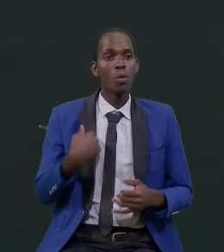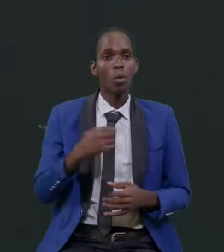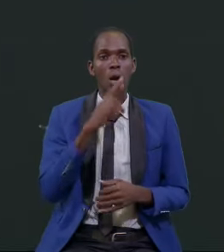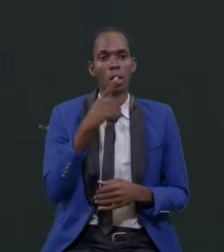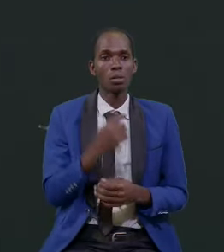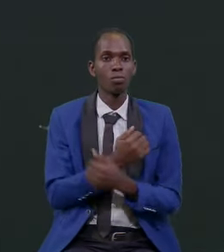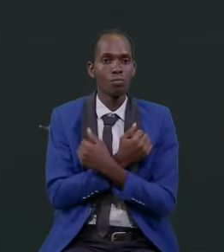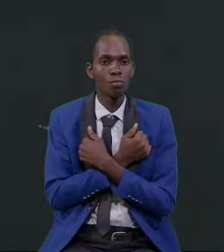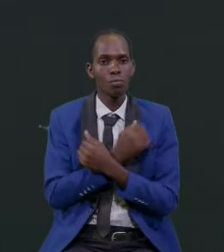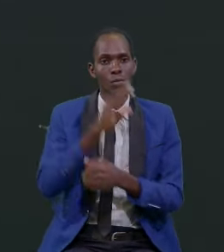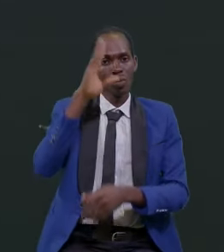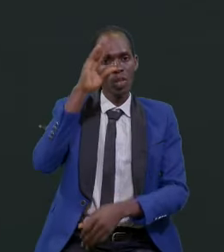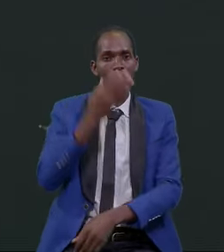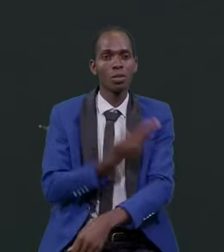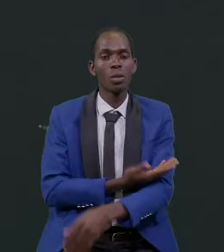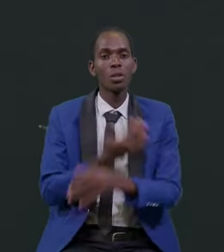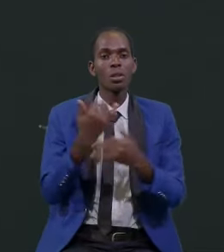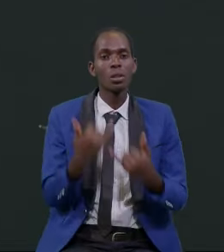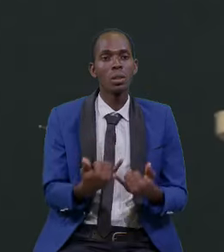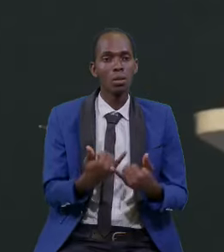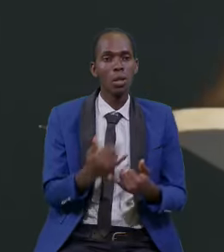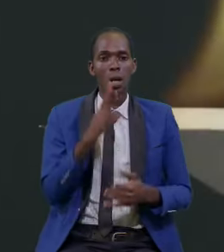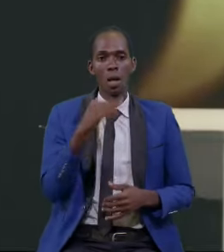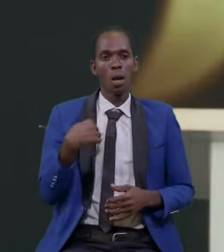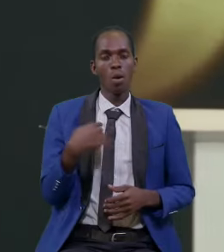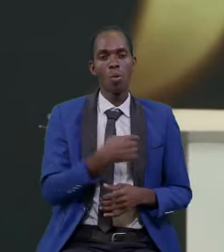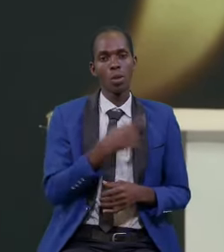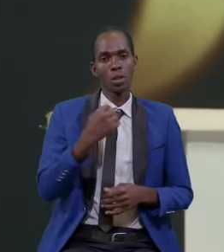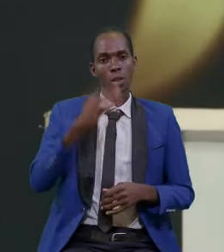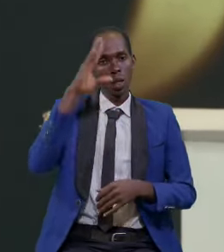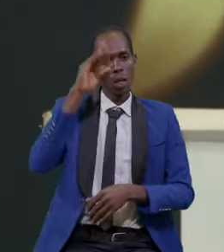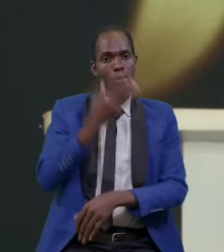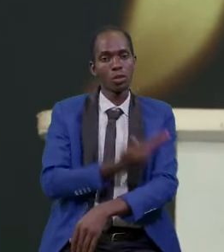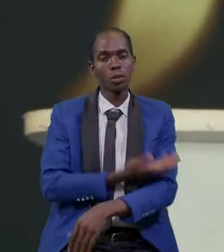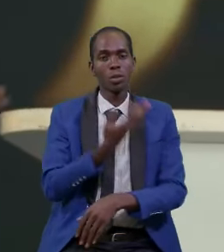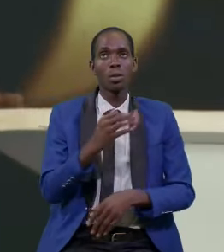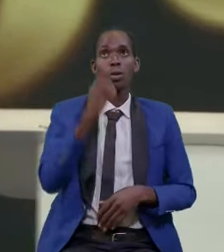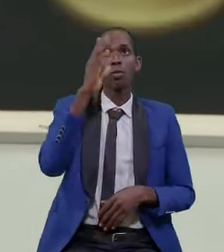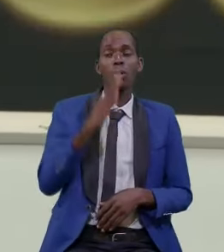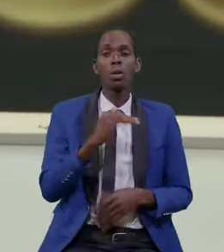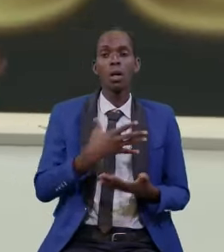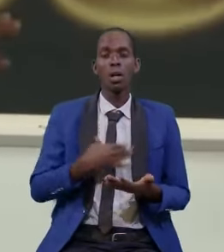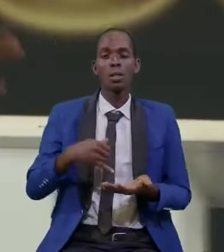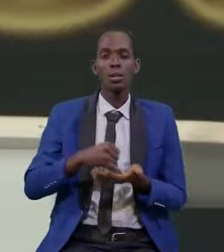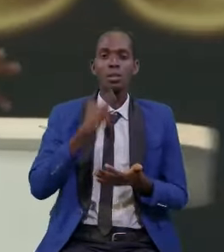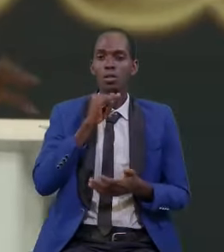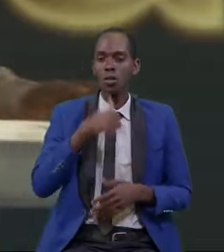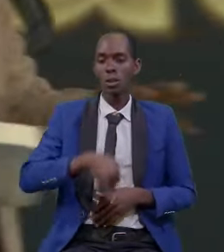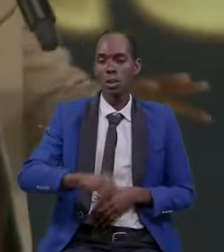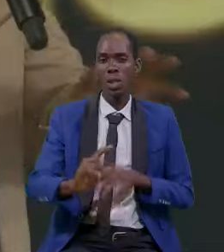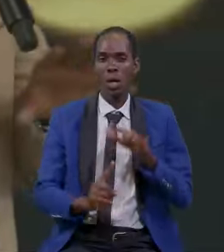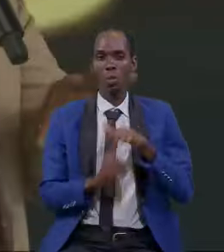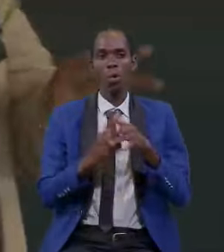Beloved, now are we the sons of God? And it does not yet appear what we shall be, but we